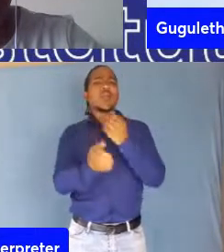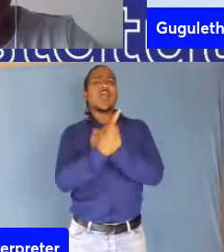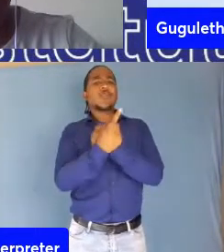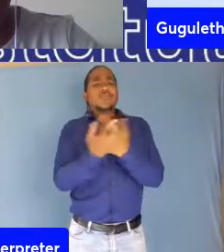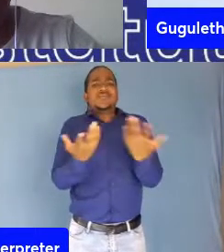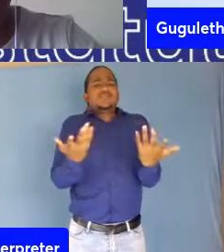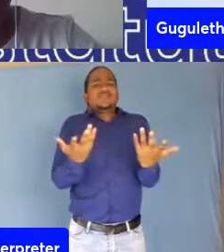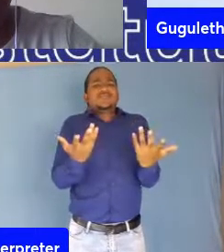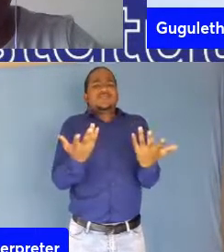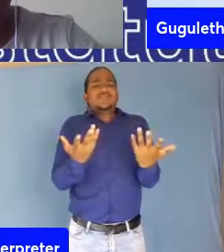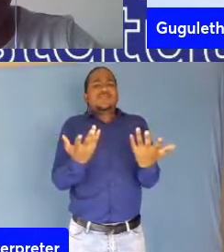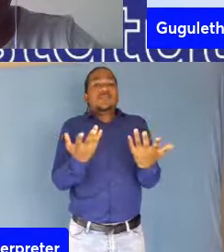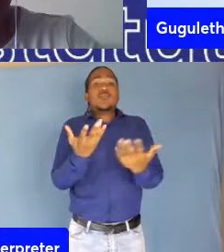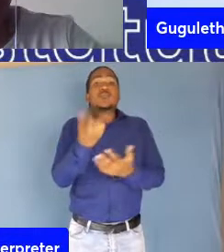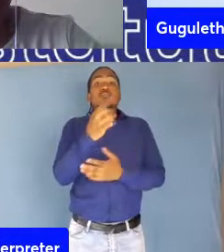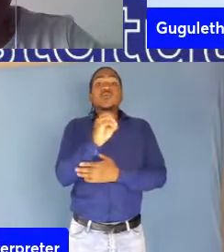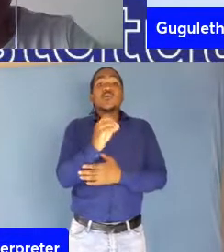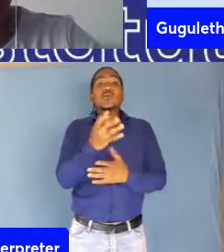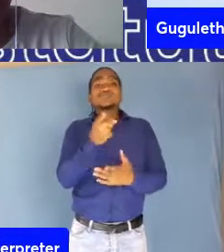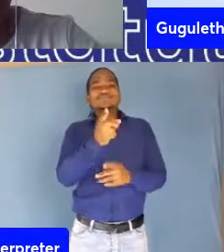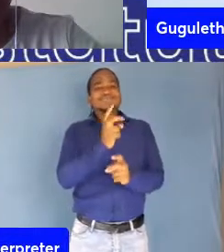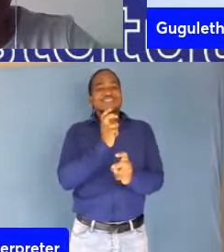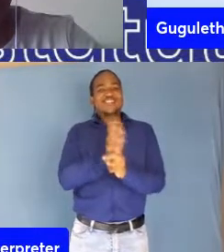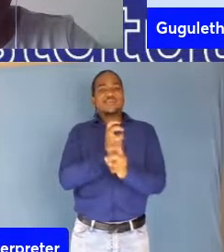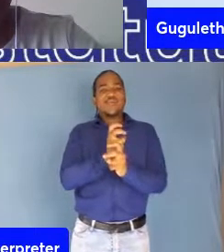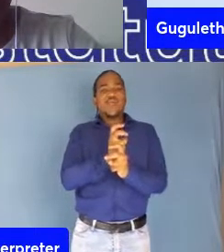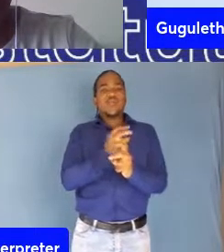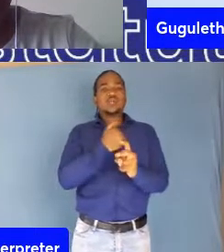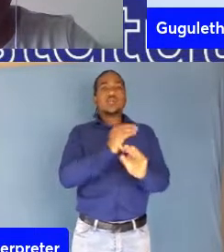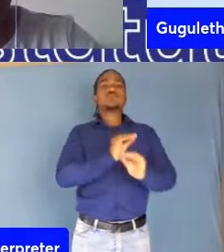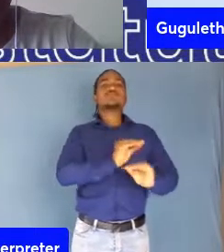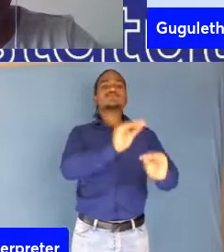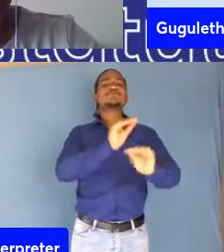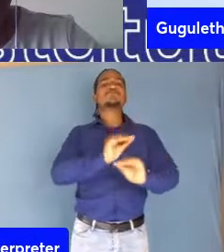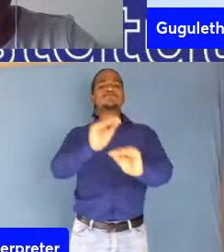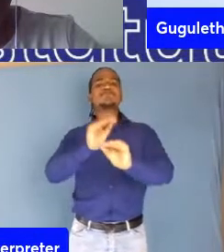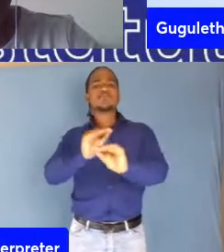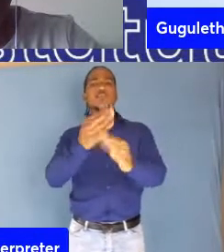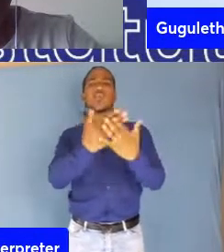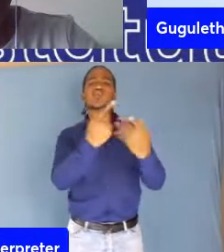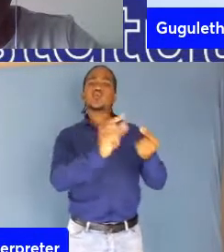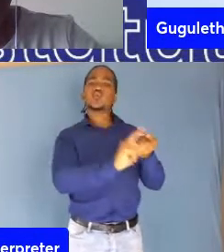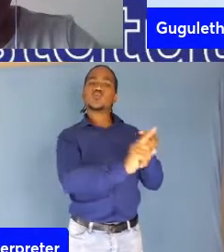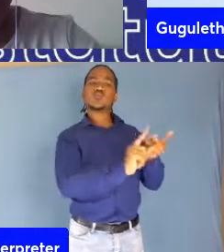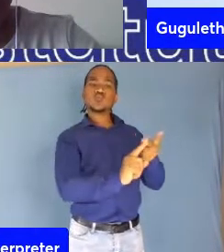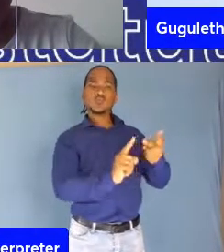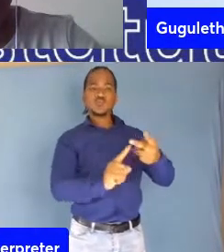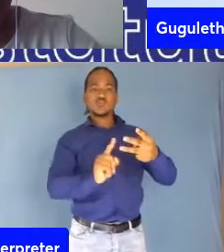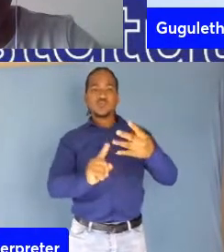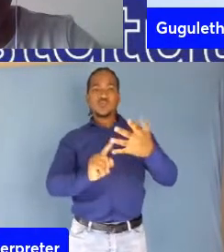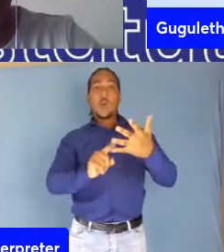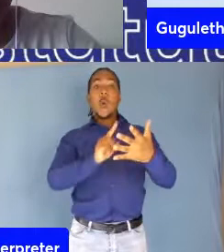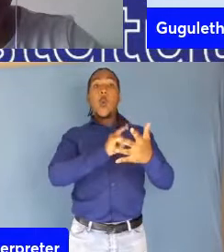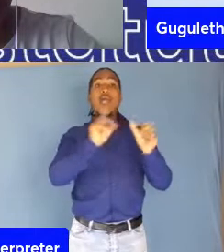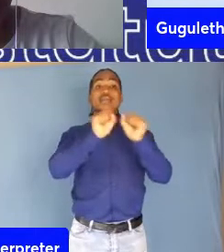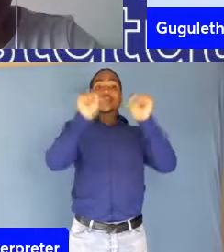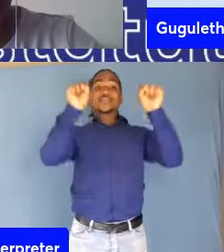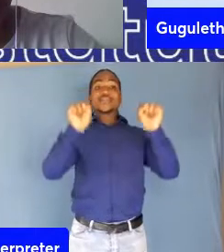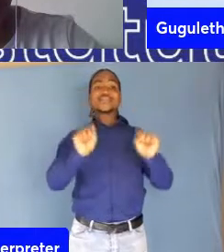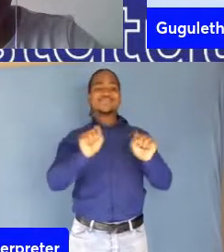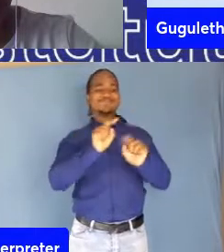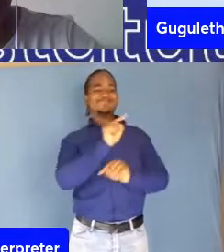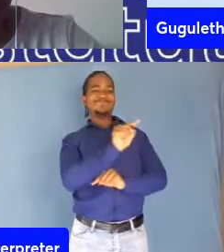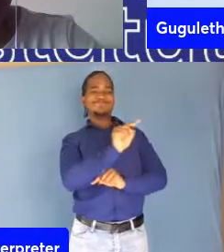So it is very tricky to educate in terms of do this and do this when the system itself